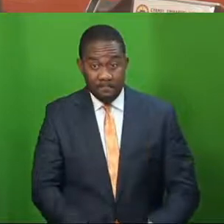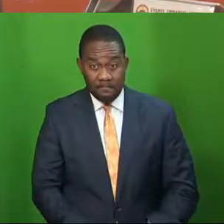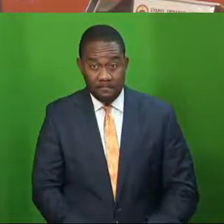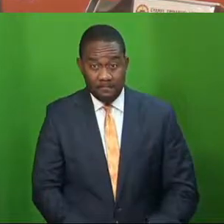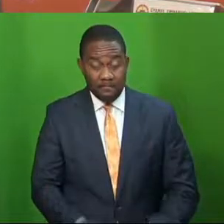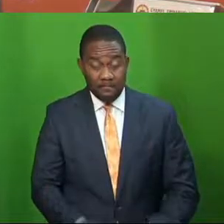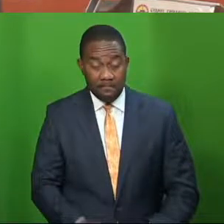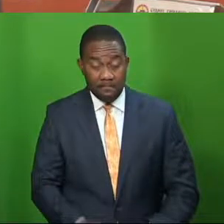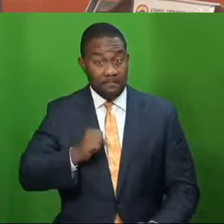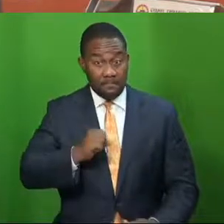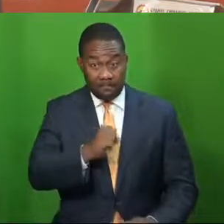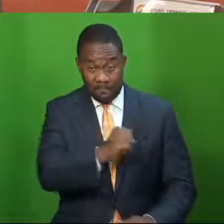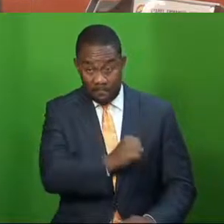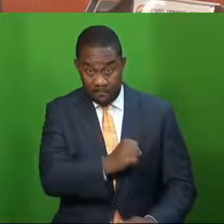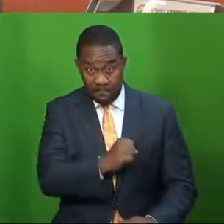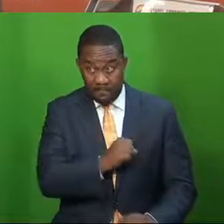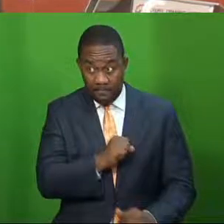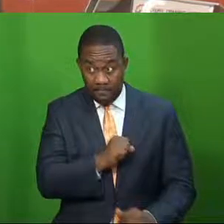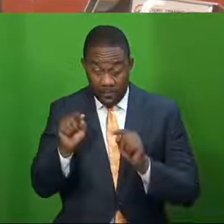had submitted themselves